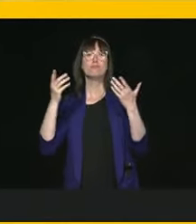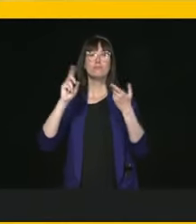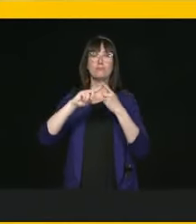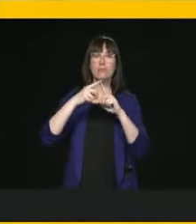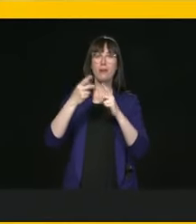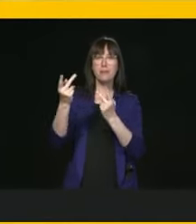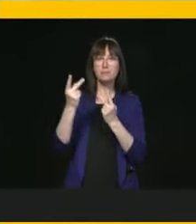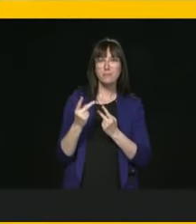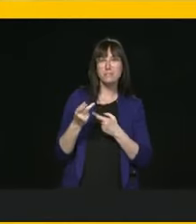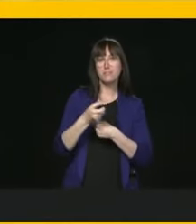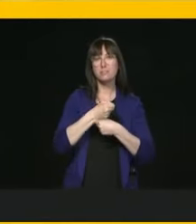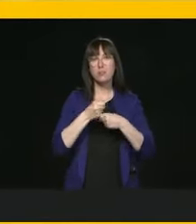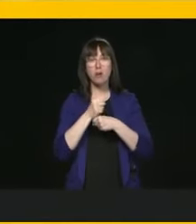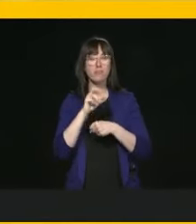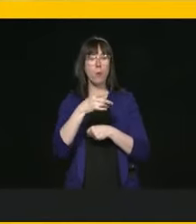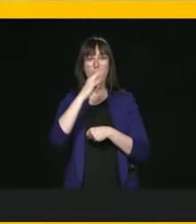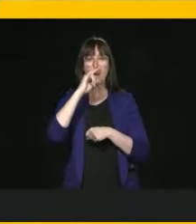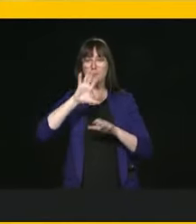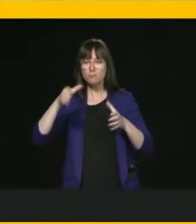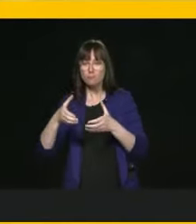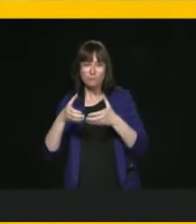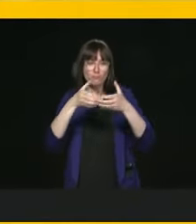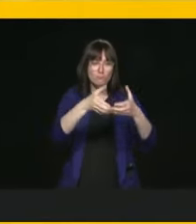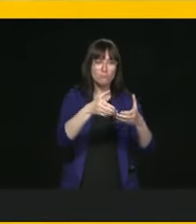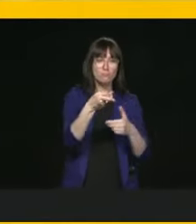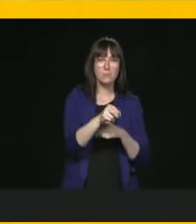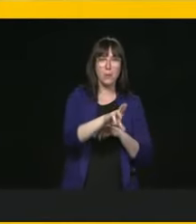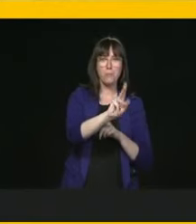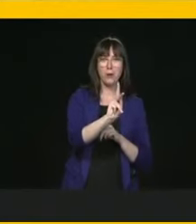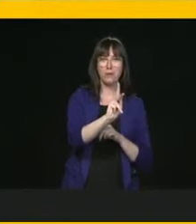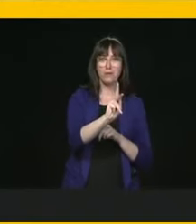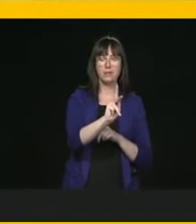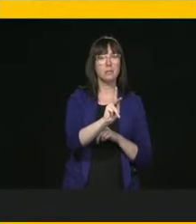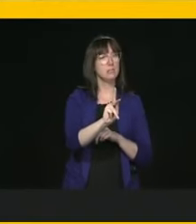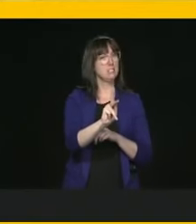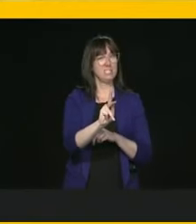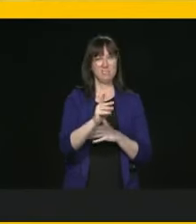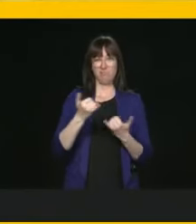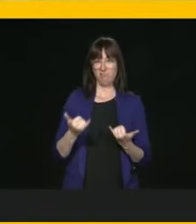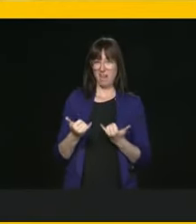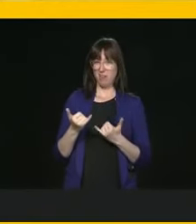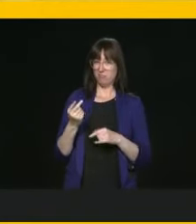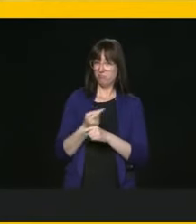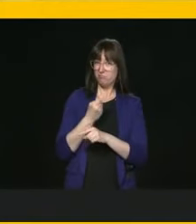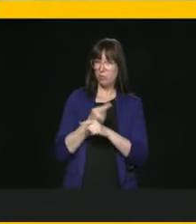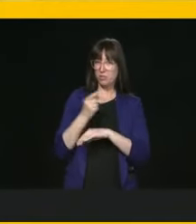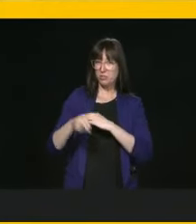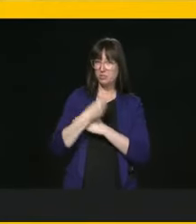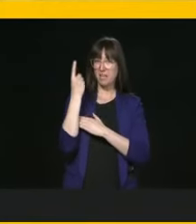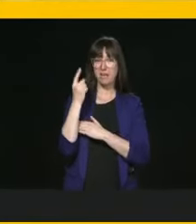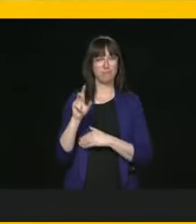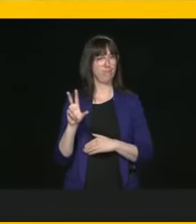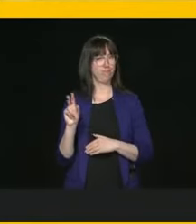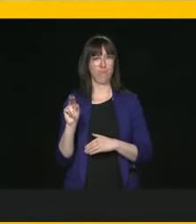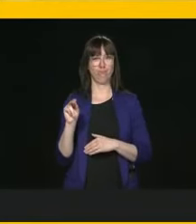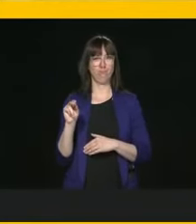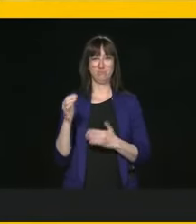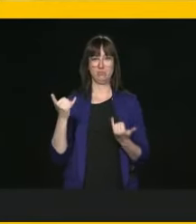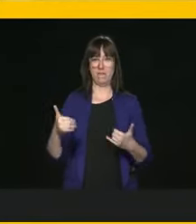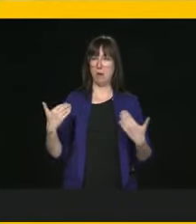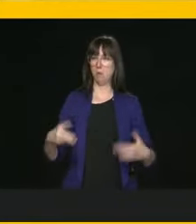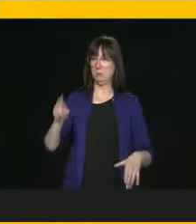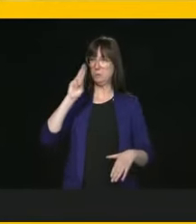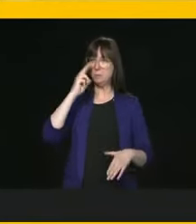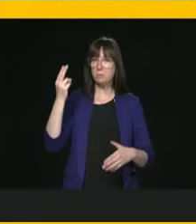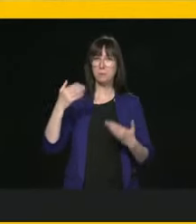or just taking the kids to the park. But these aren't normal times. We're living through an unprecedented public